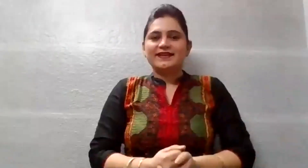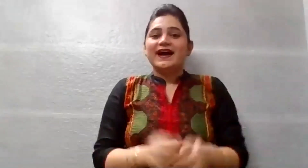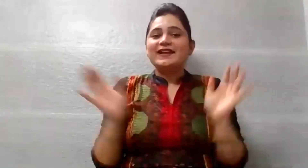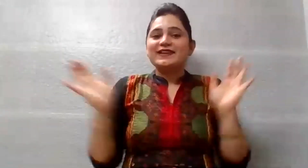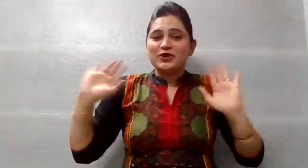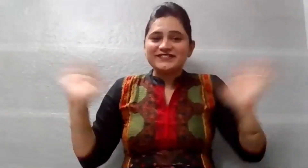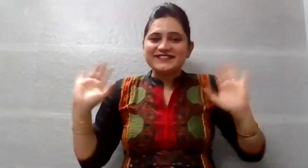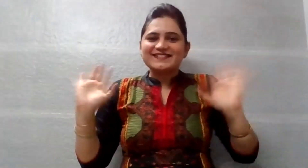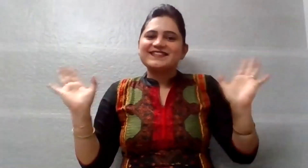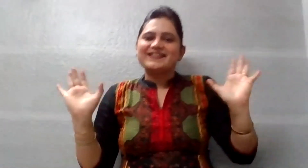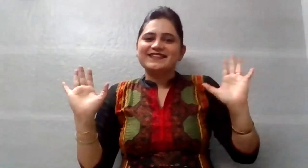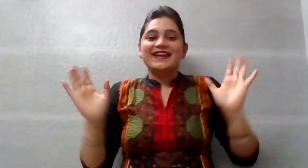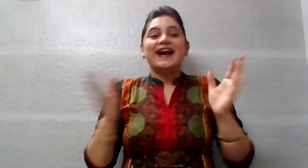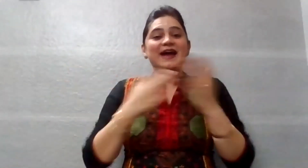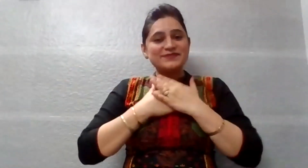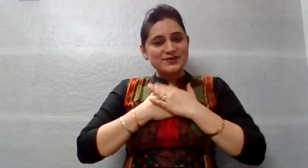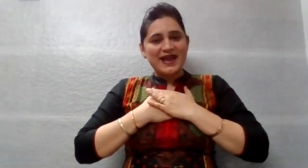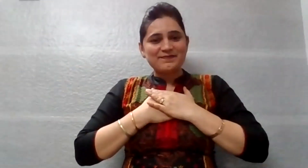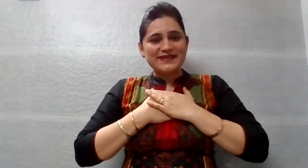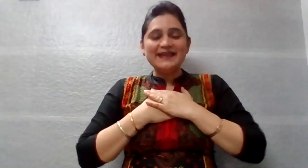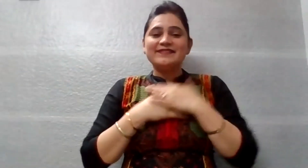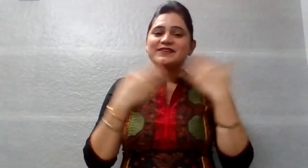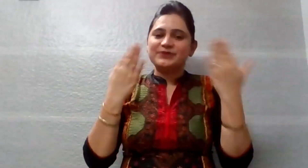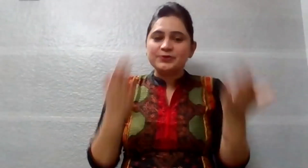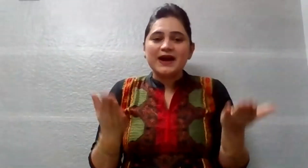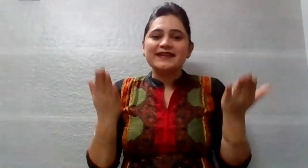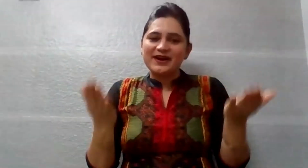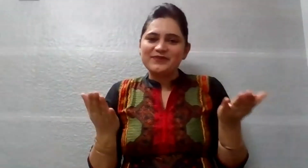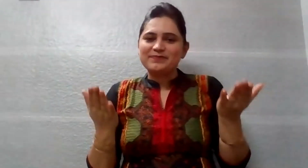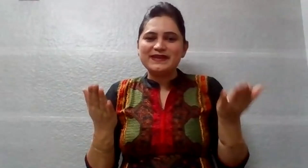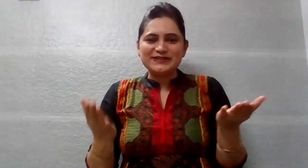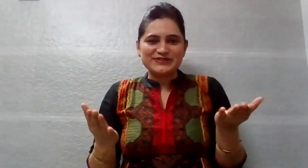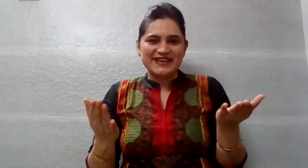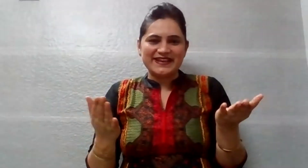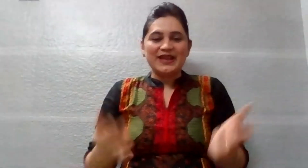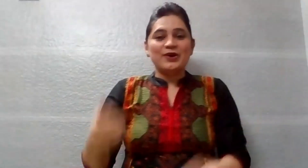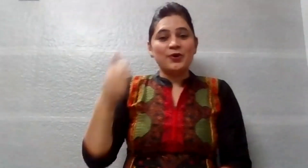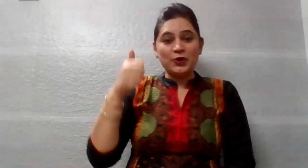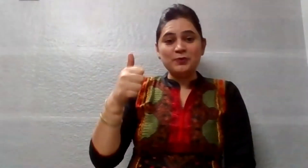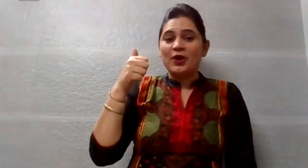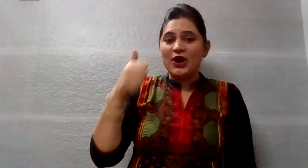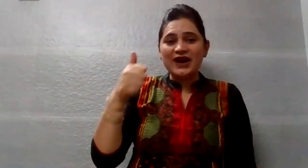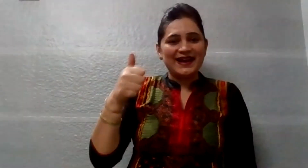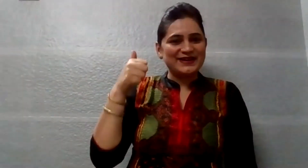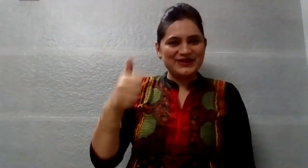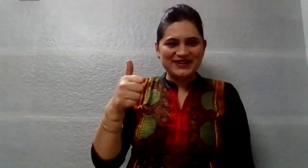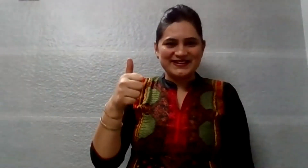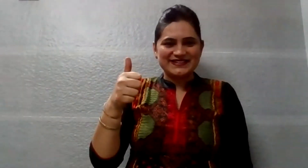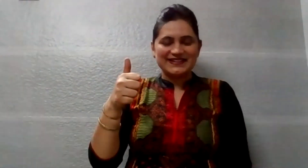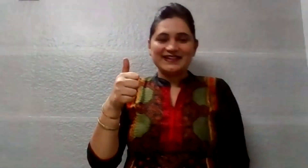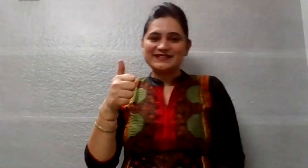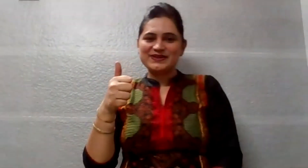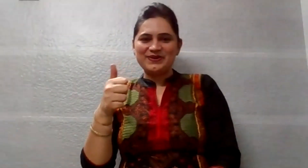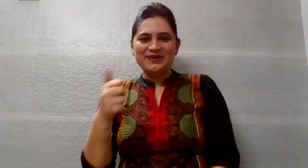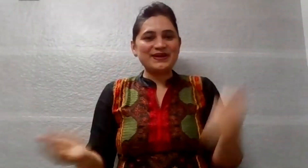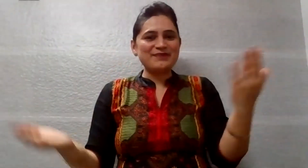Hello children. I'm so happy that you are here with me today. Hope all are good.